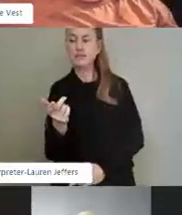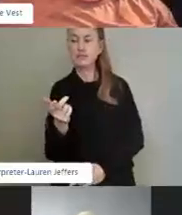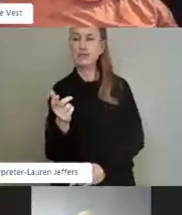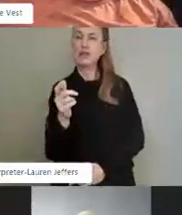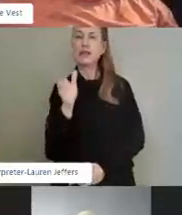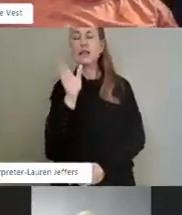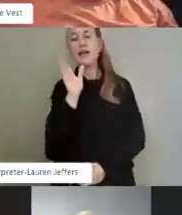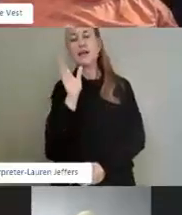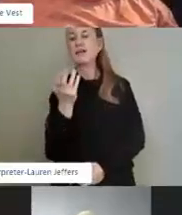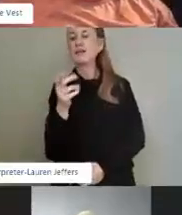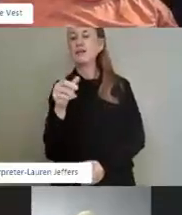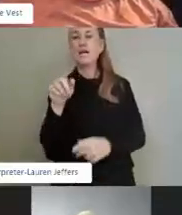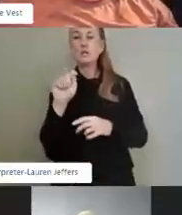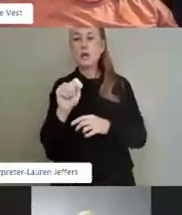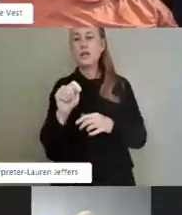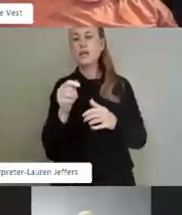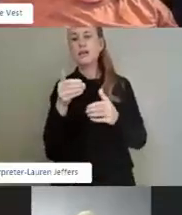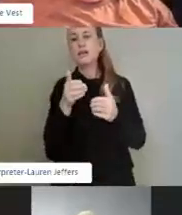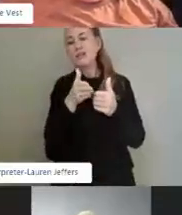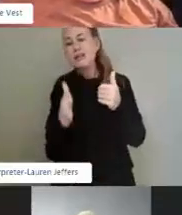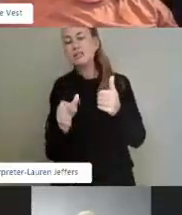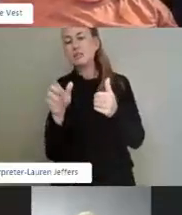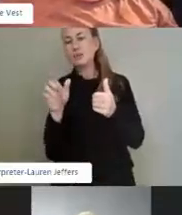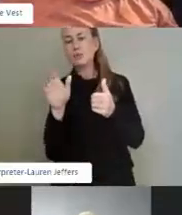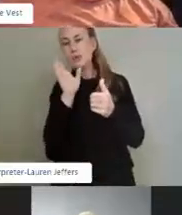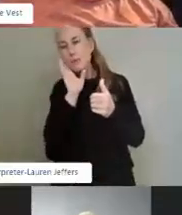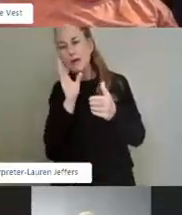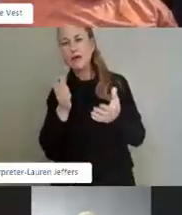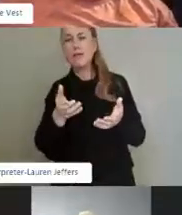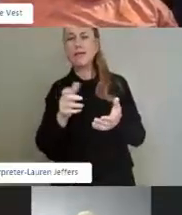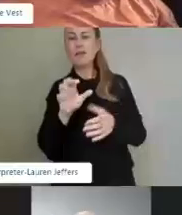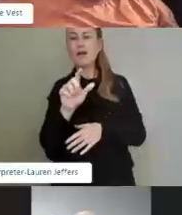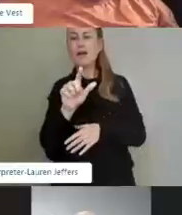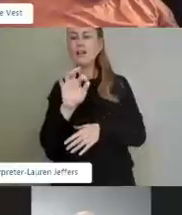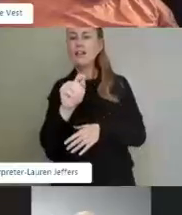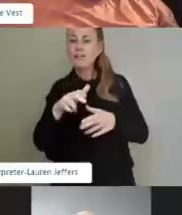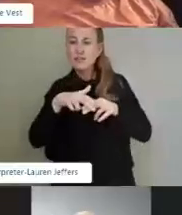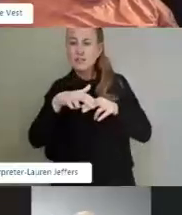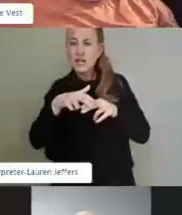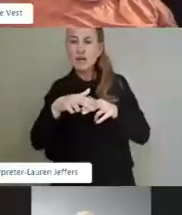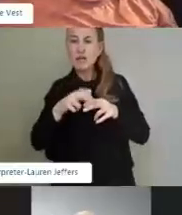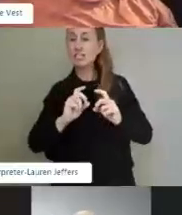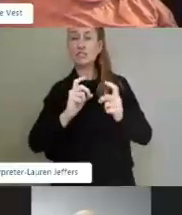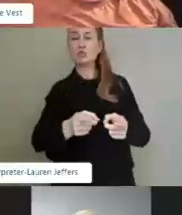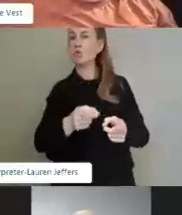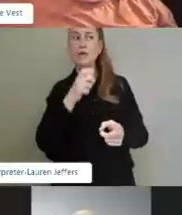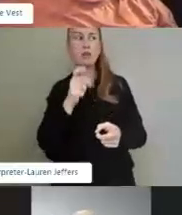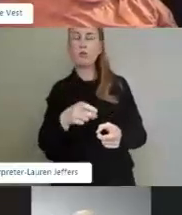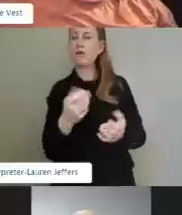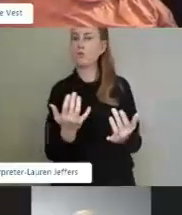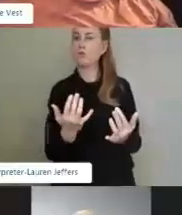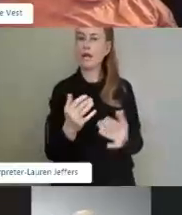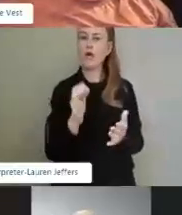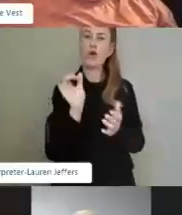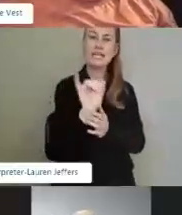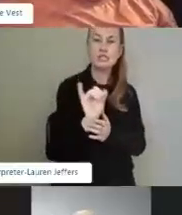bedside commode, a lift chair, those types of things that they're just donating. So they don't have to wait on Medicaid or other